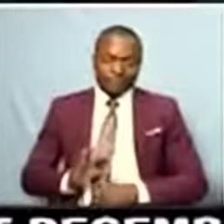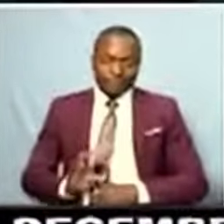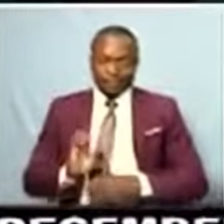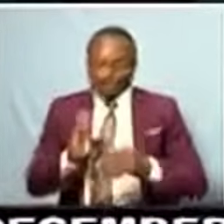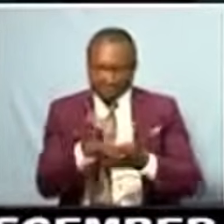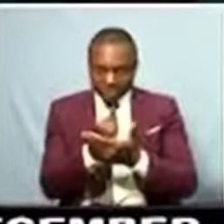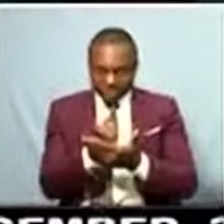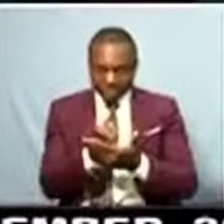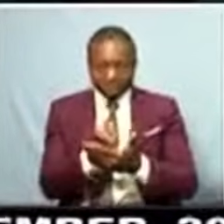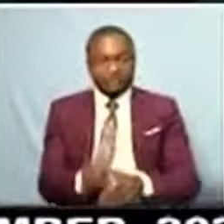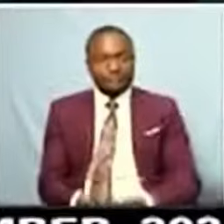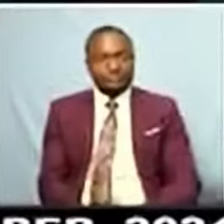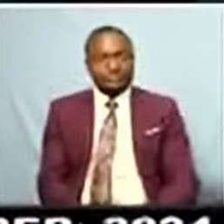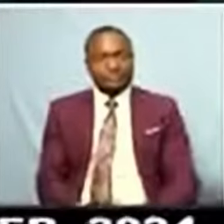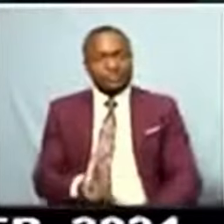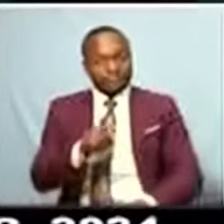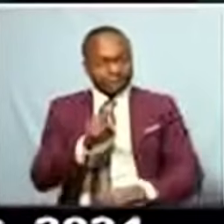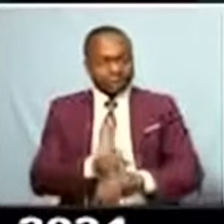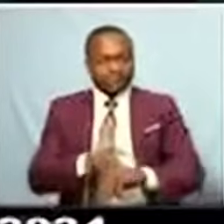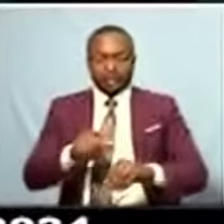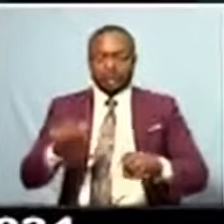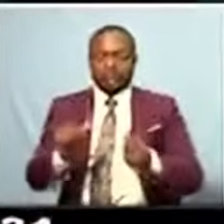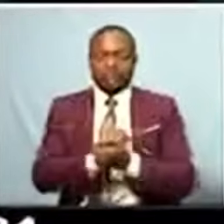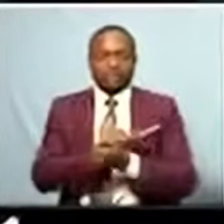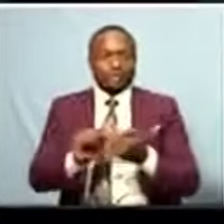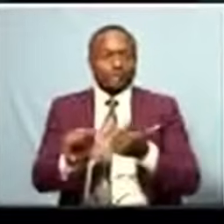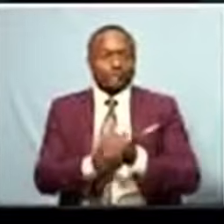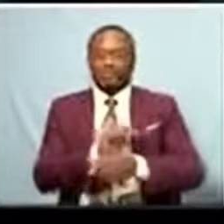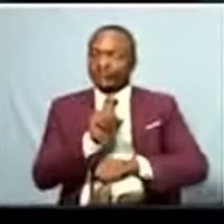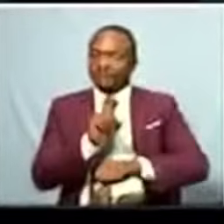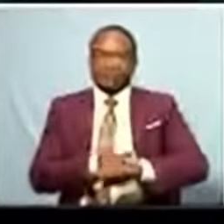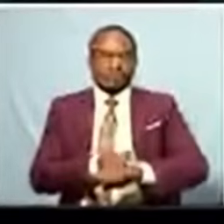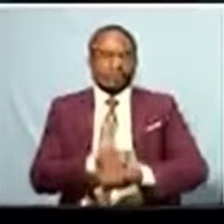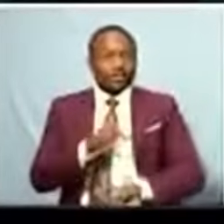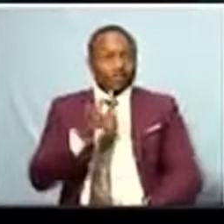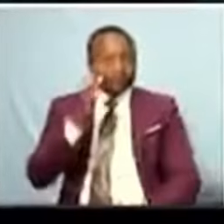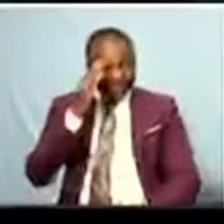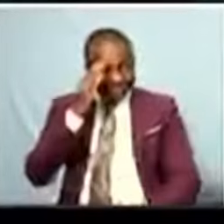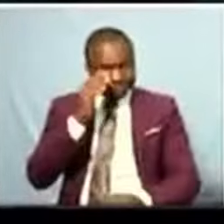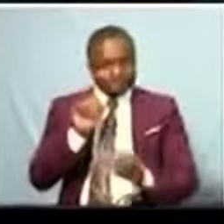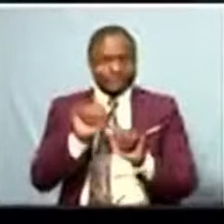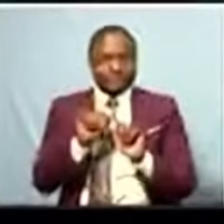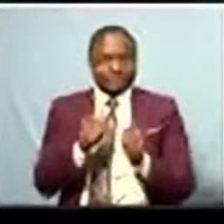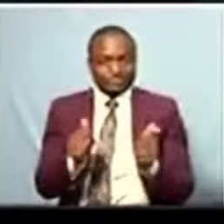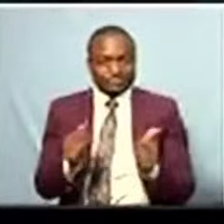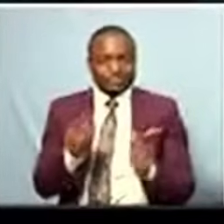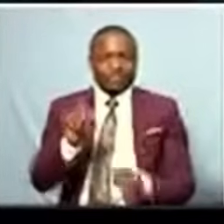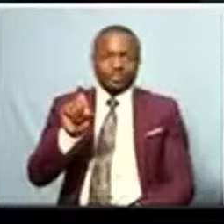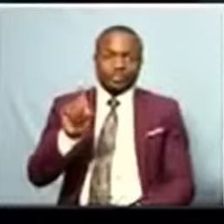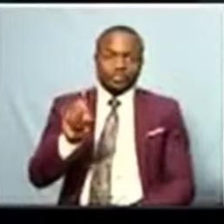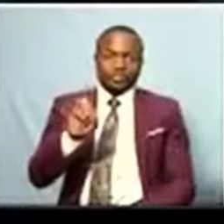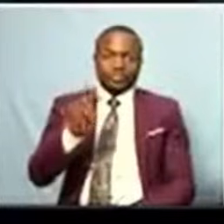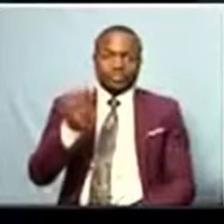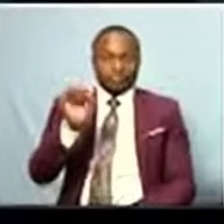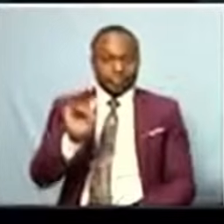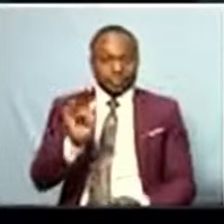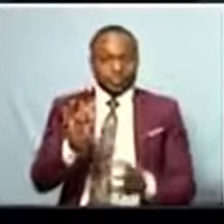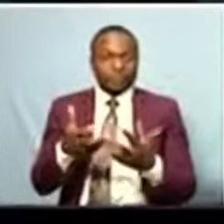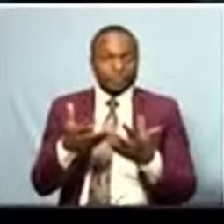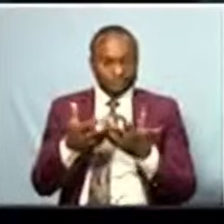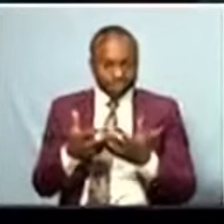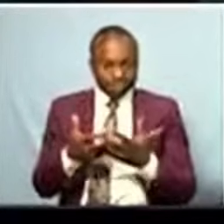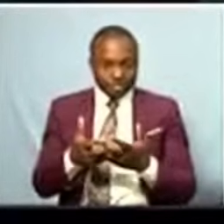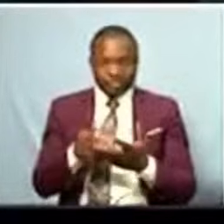supplier during the defect liability period, knowing very well again that the X-ray detectors are not part of